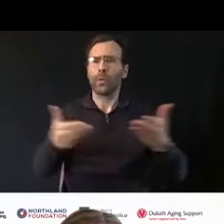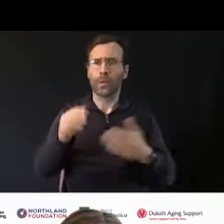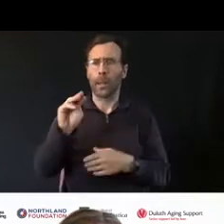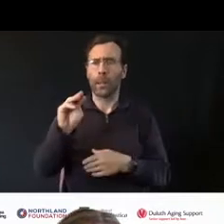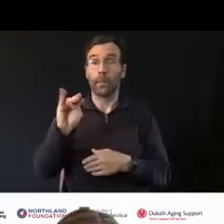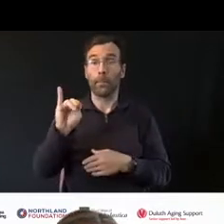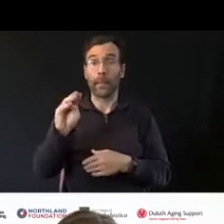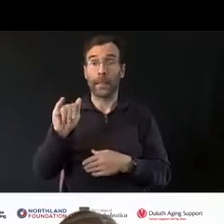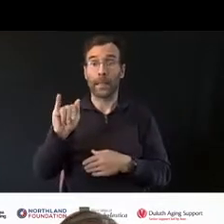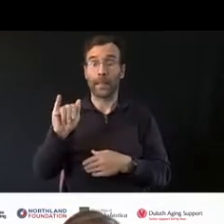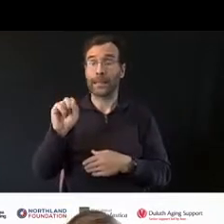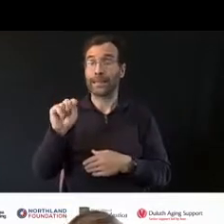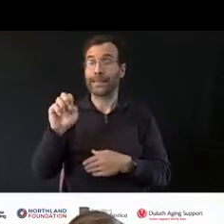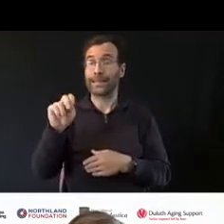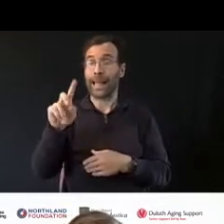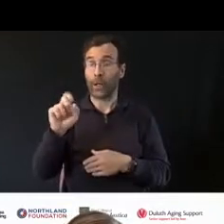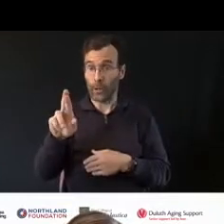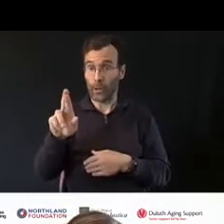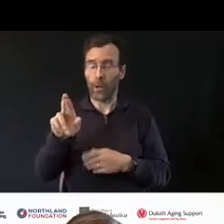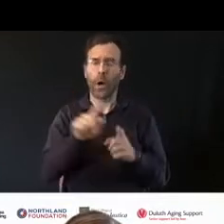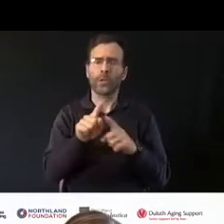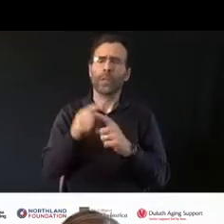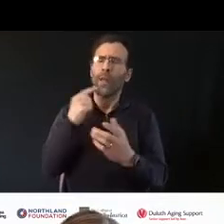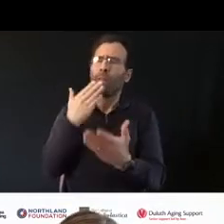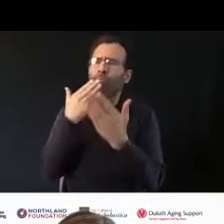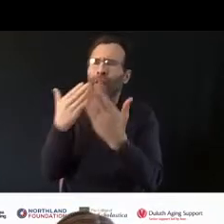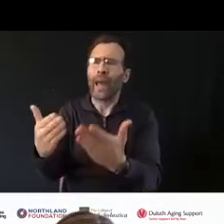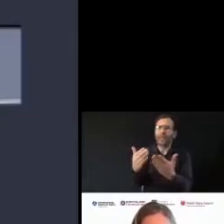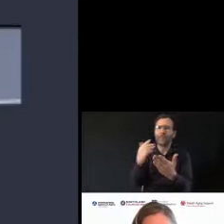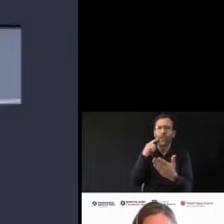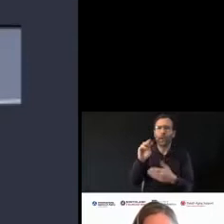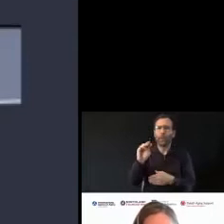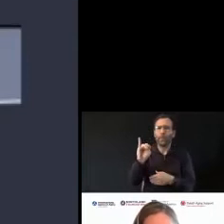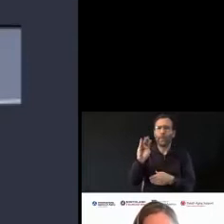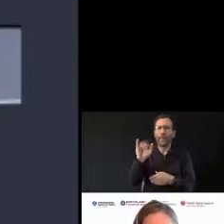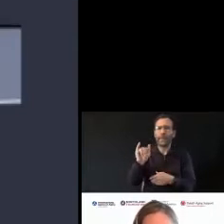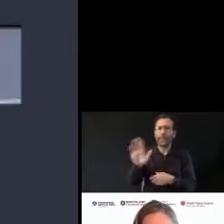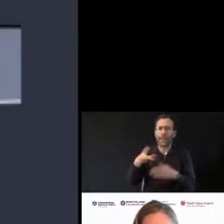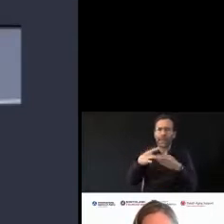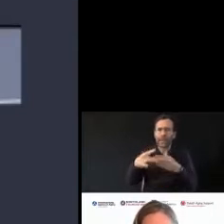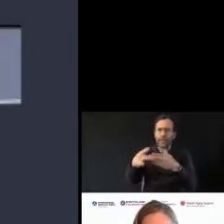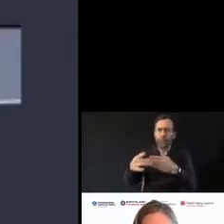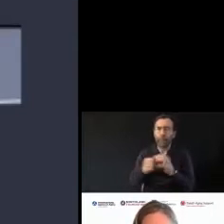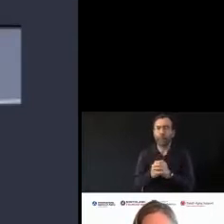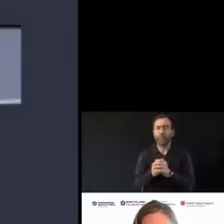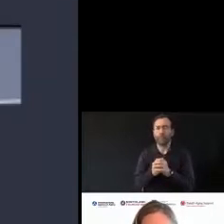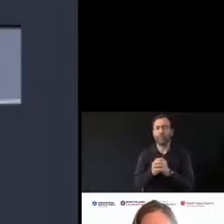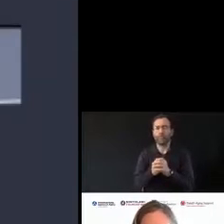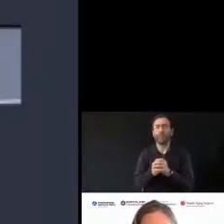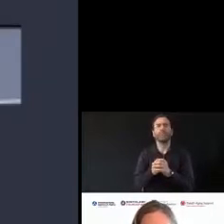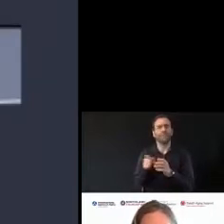Stender, as well as extend a note of gratitude and thanks for Mimi and her leadership. She really